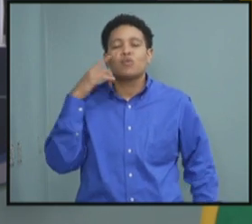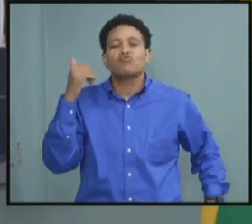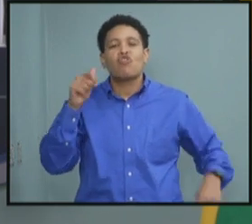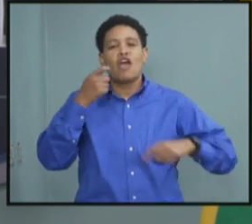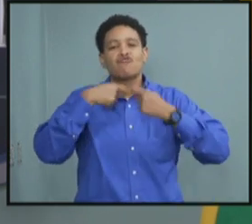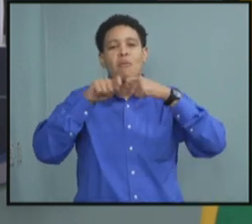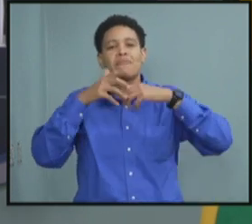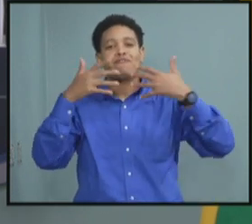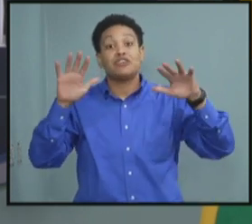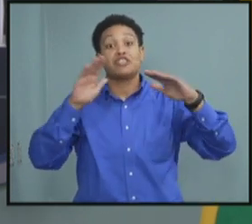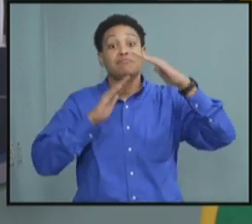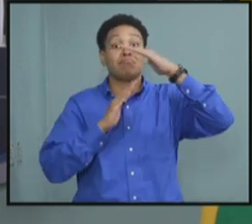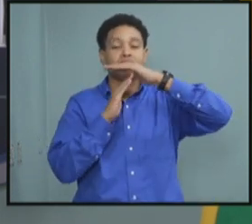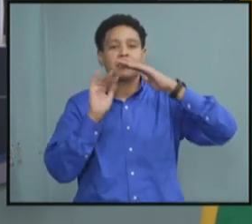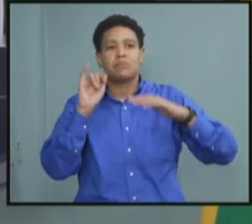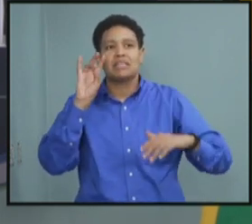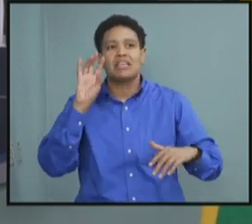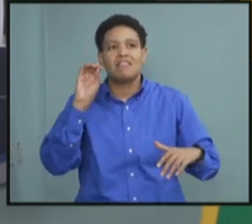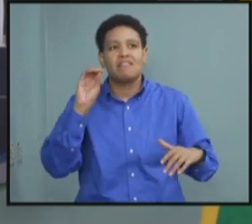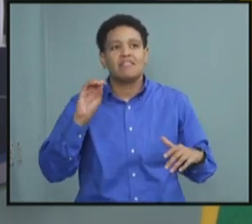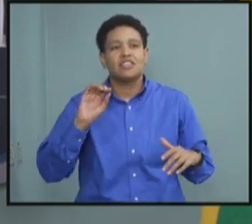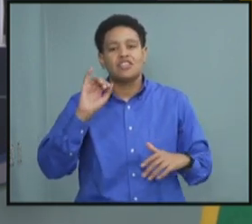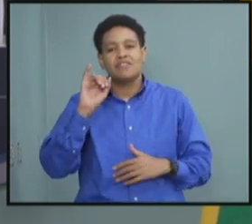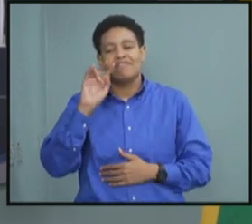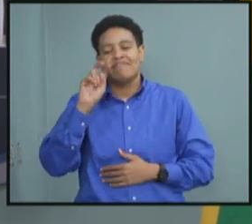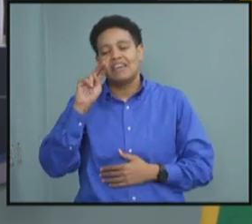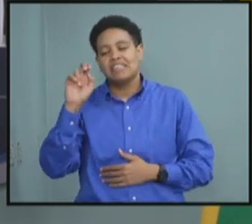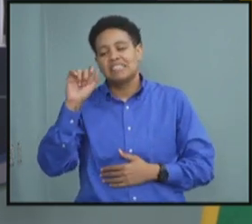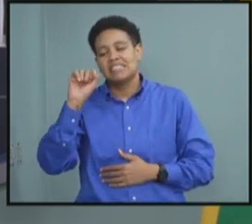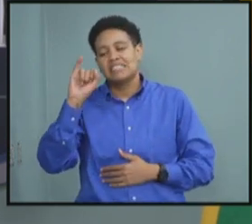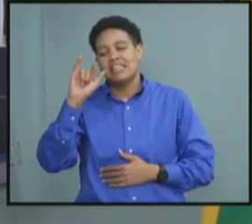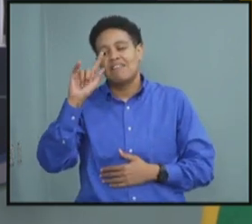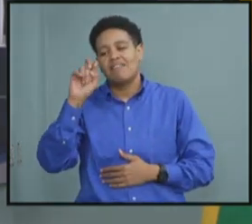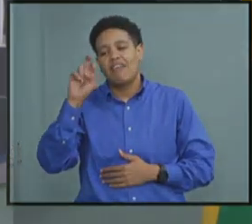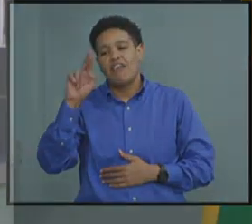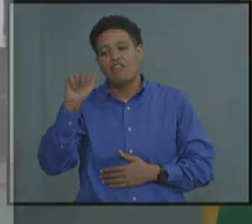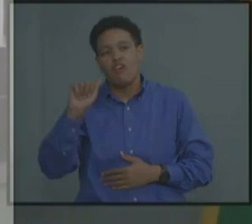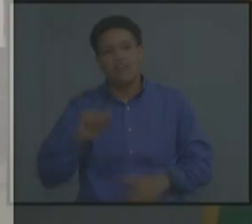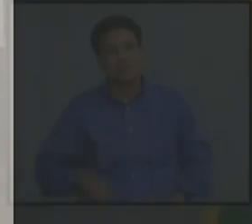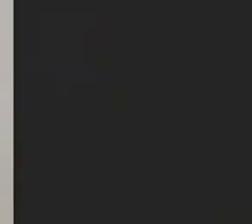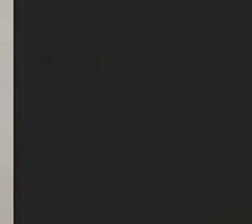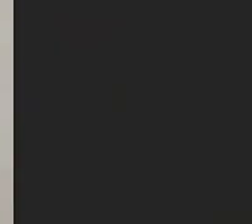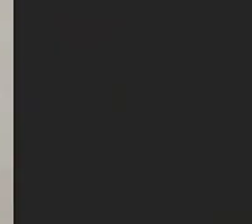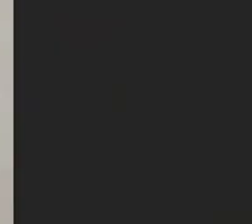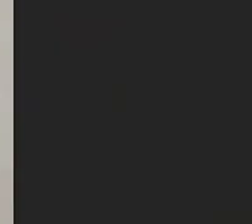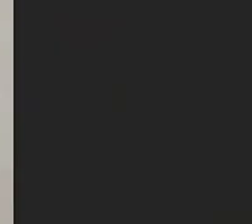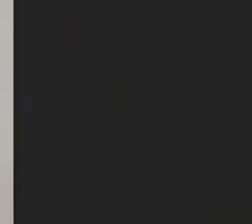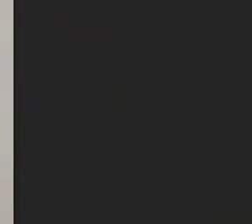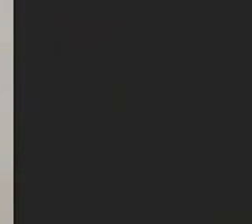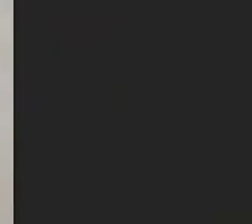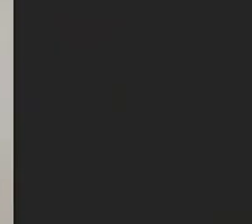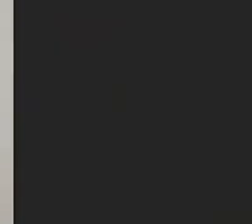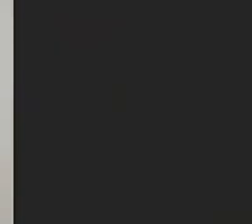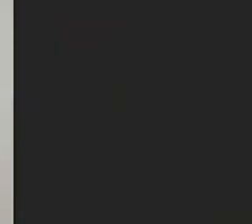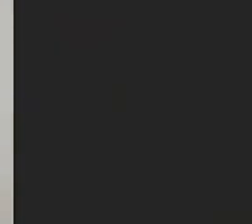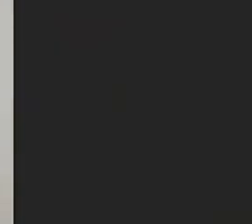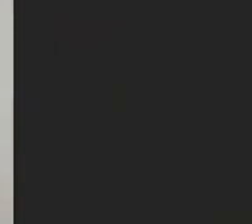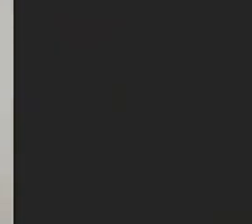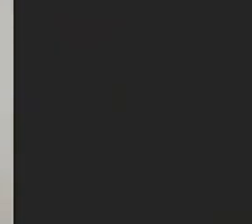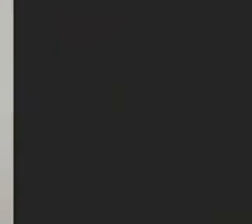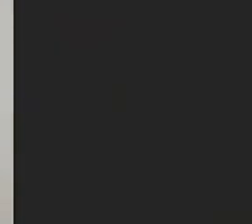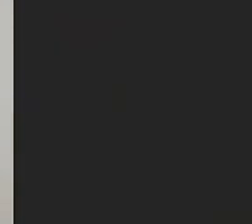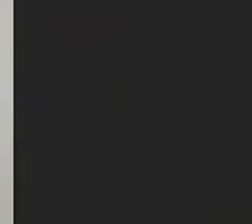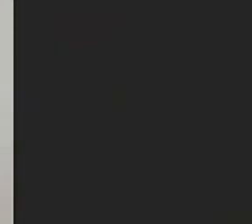to Vanessa Silvera from the JIS. Good evening. My question is,